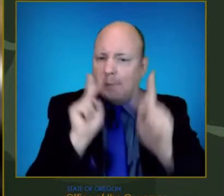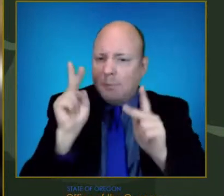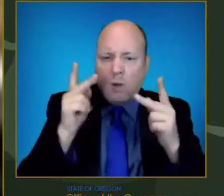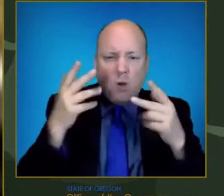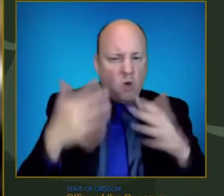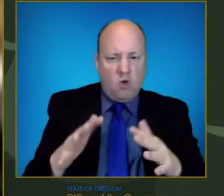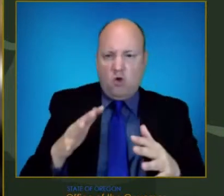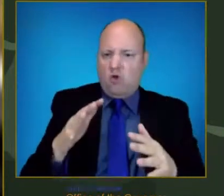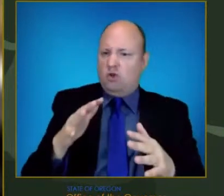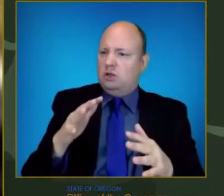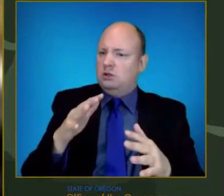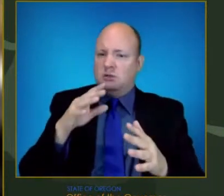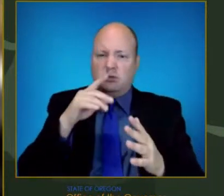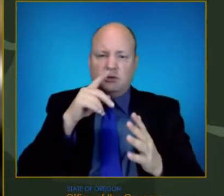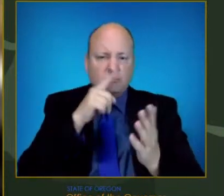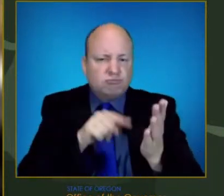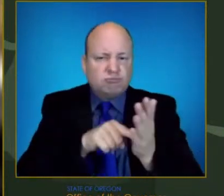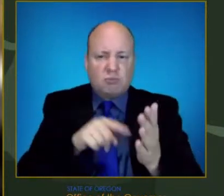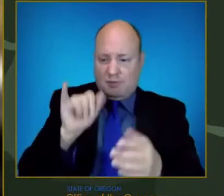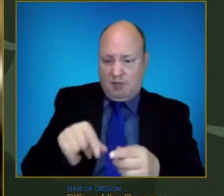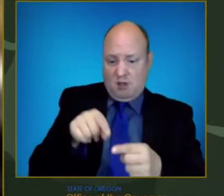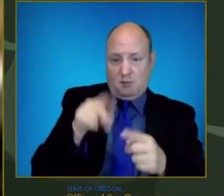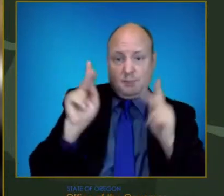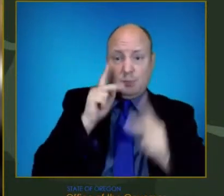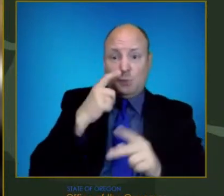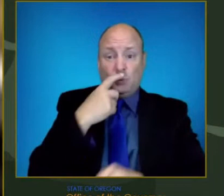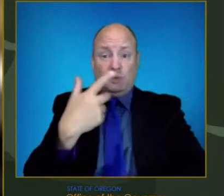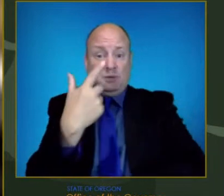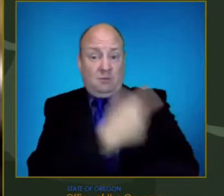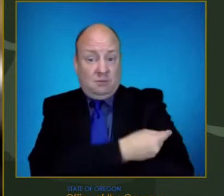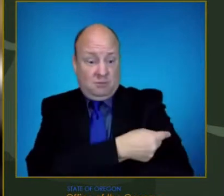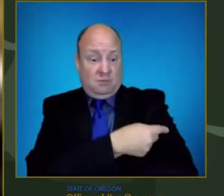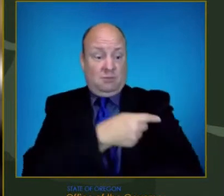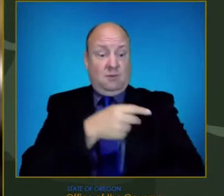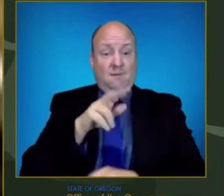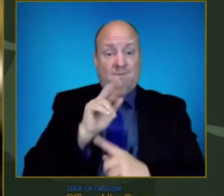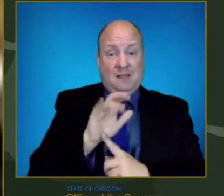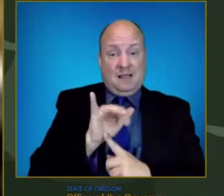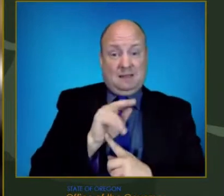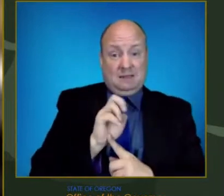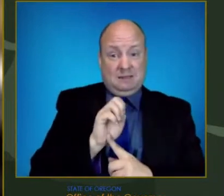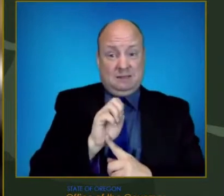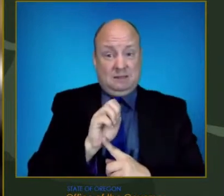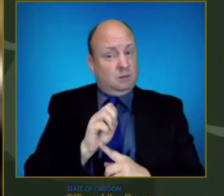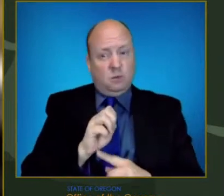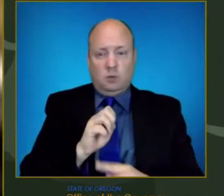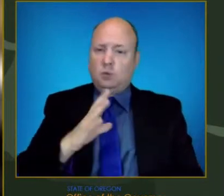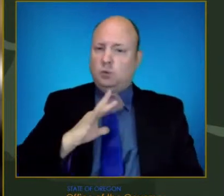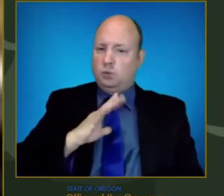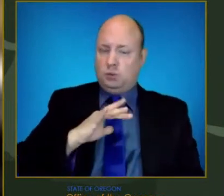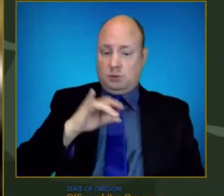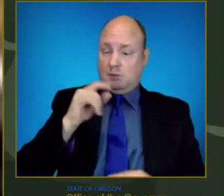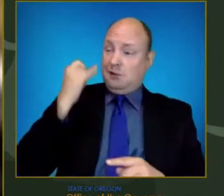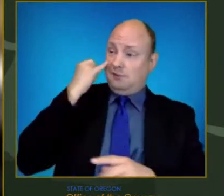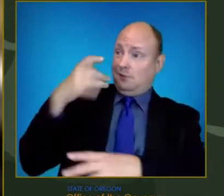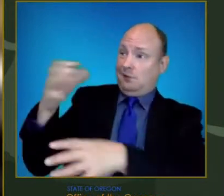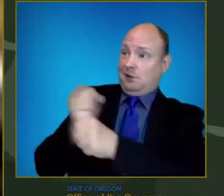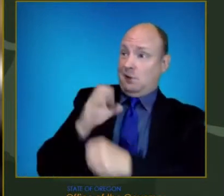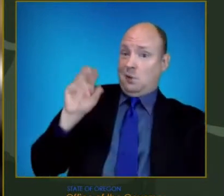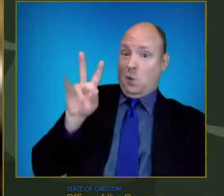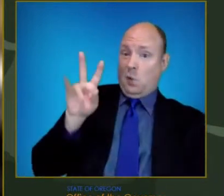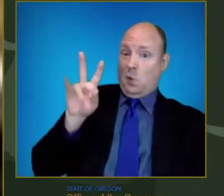infection. Those people, in fact, will have extremely robust immunity if they get the vaccine after having had the infection.